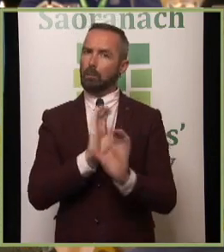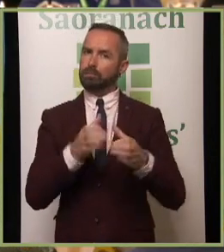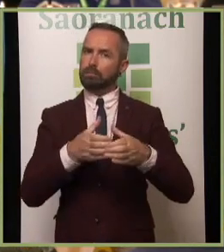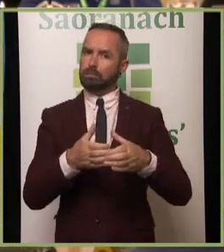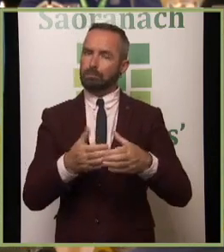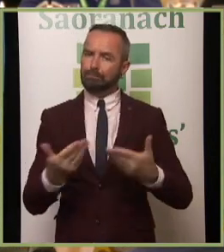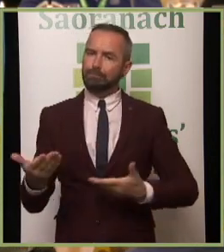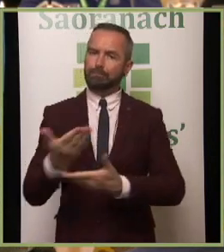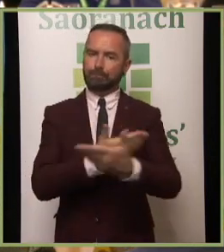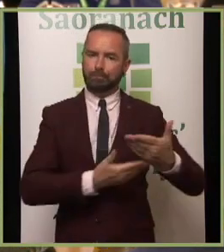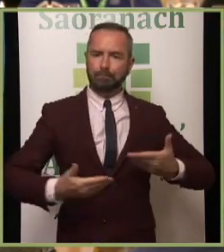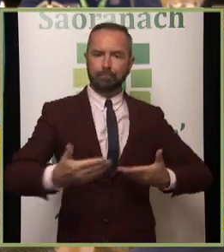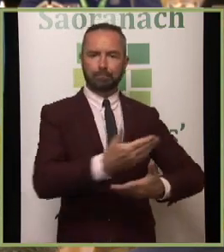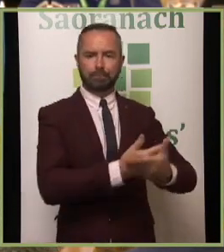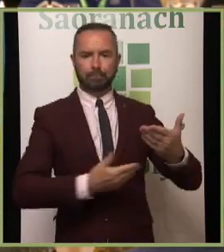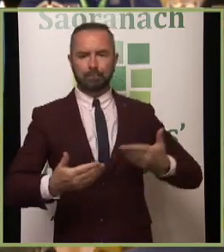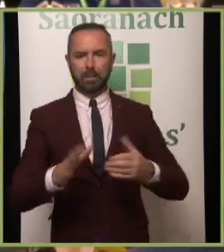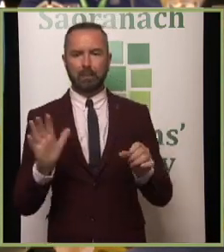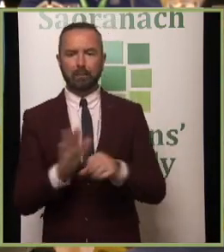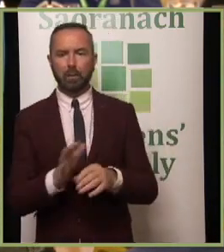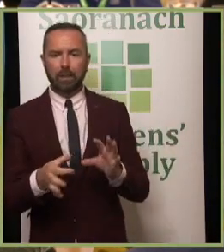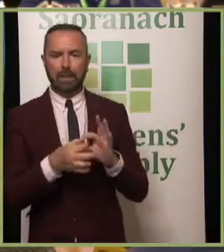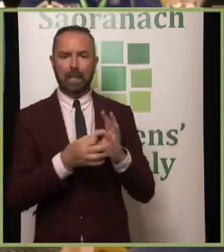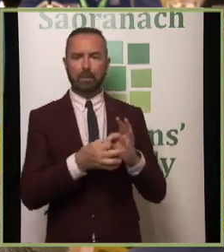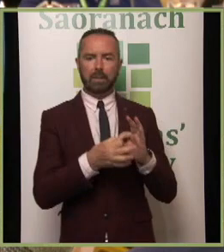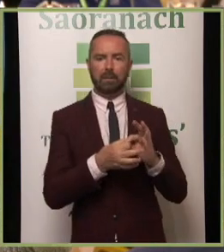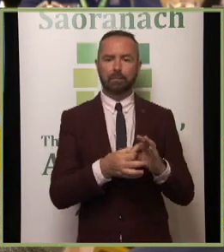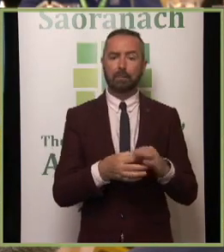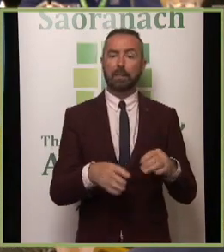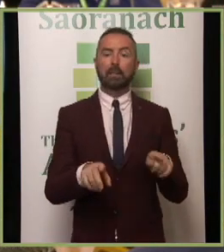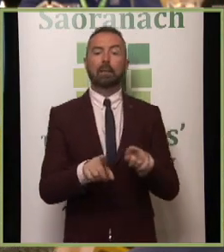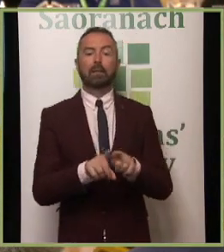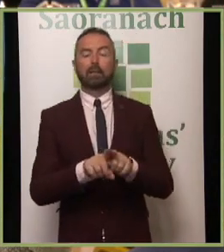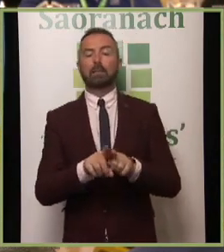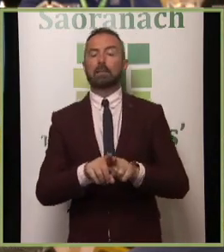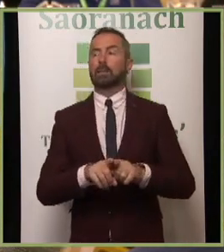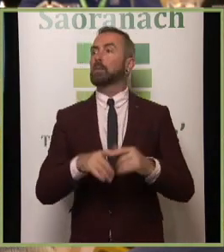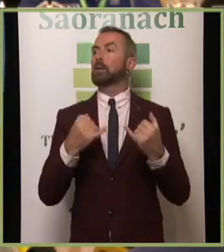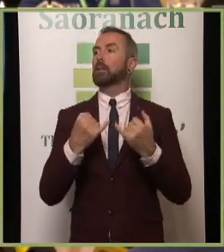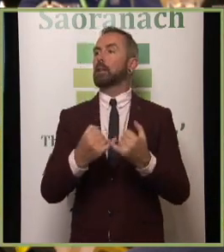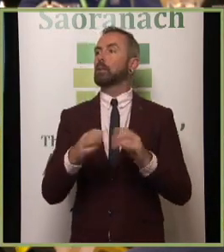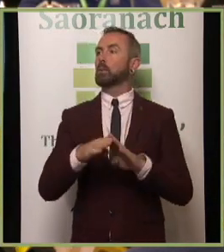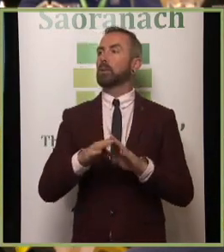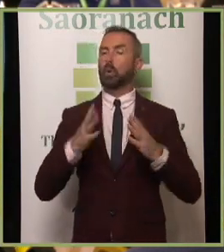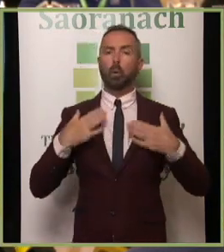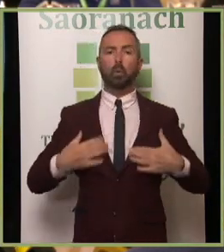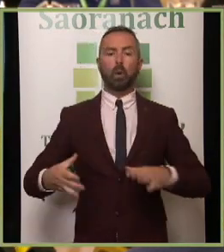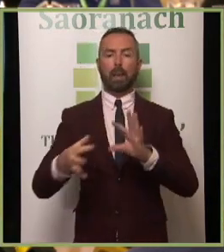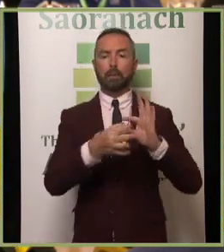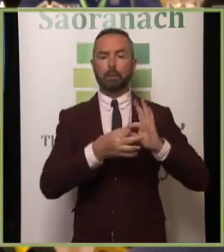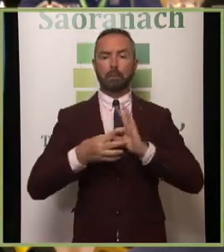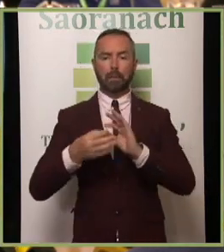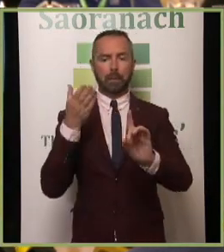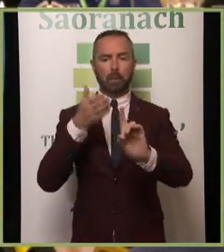talk to each other and that they all engage with each other. And likewise, like in terms of the well-being goals that we can